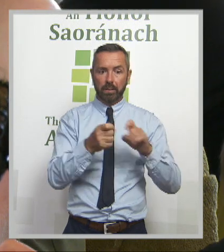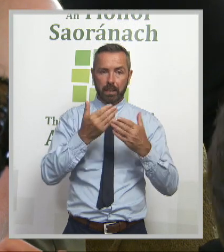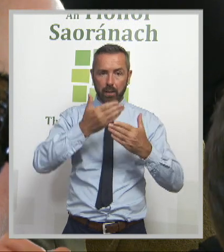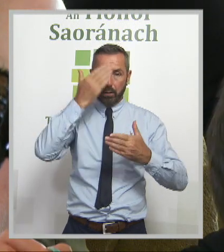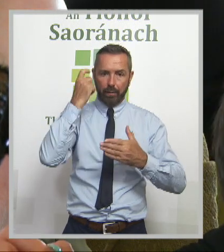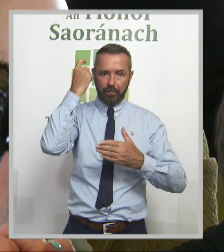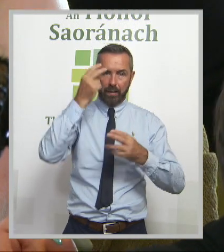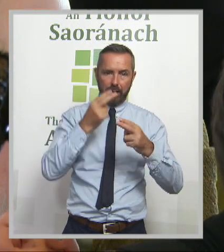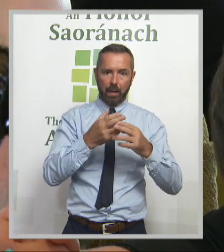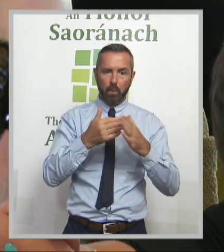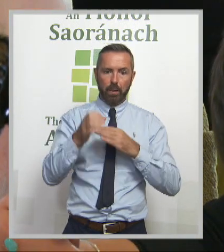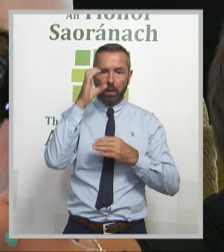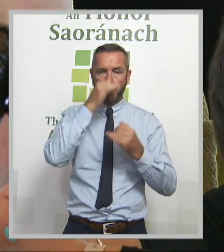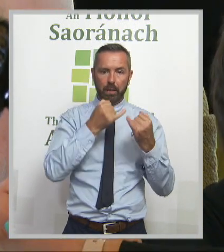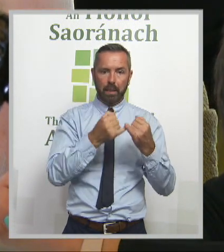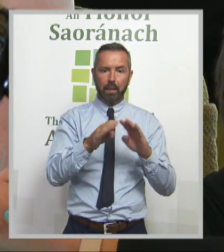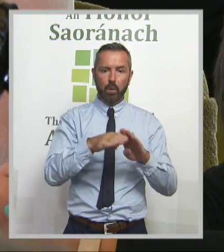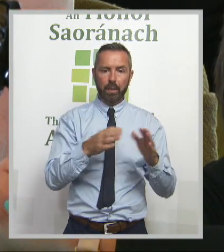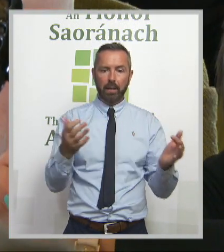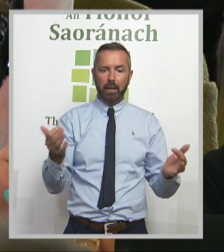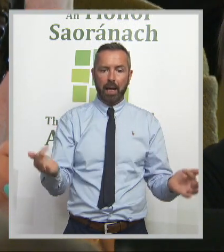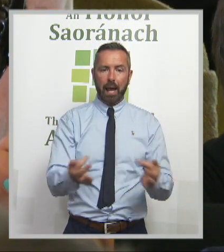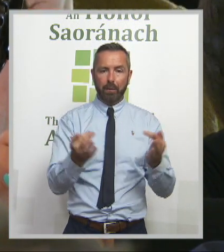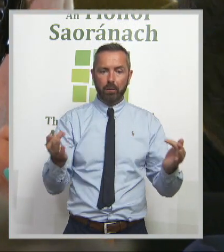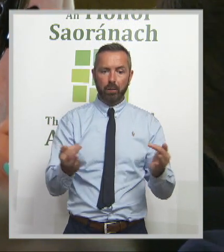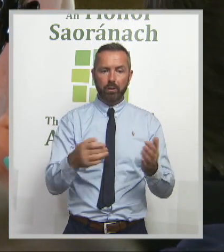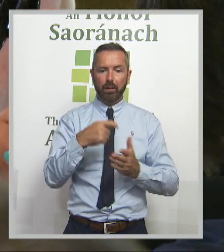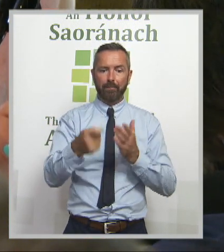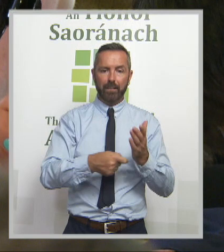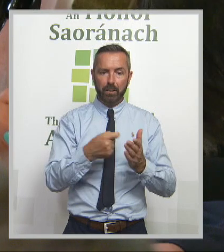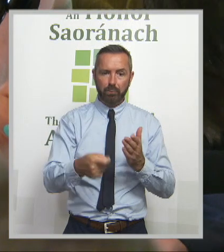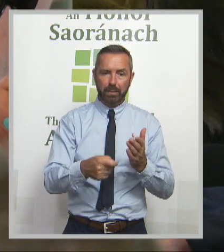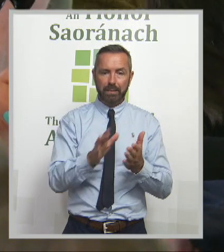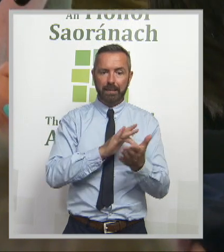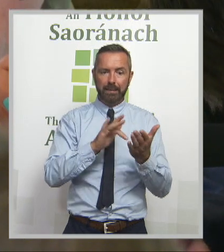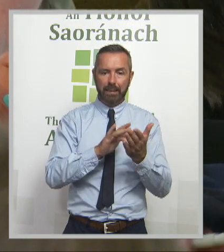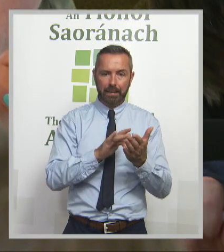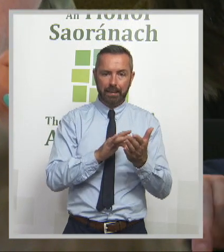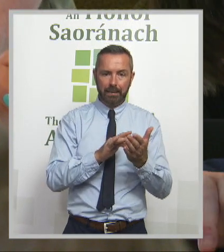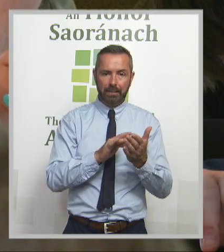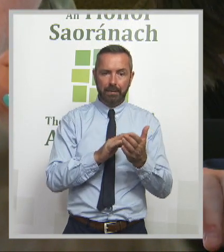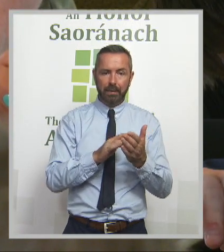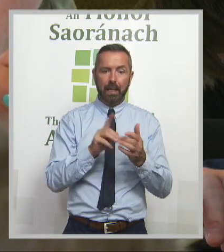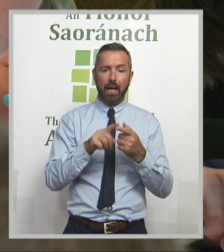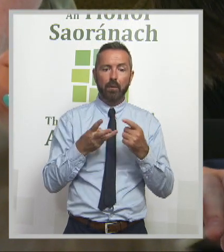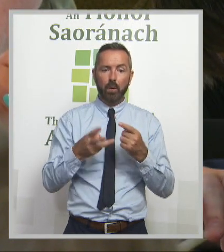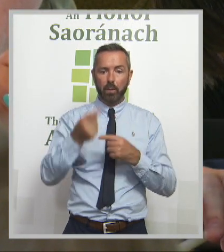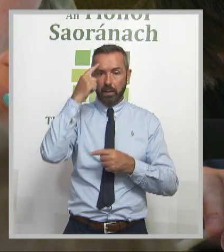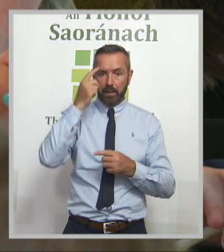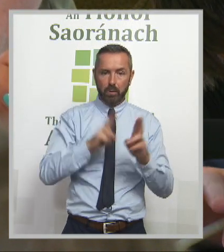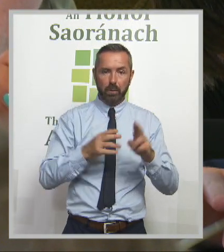figuring it out, what it looks like in agriculture, in fisheries, in cities, in industry, and in the way we think we should live our own